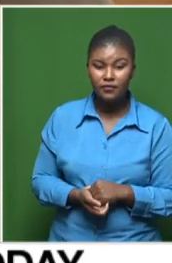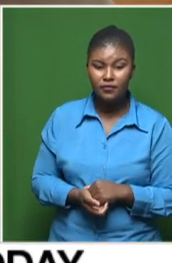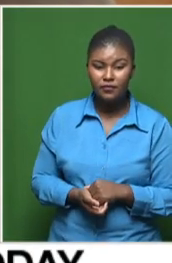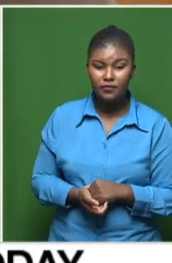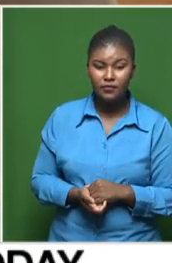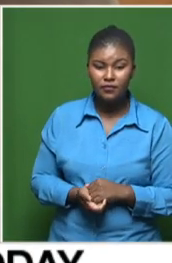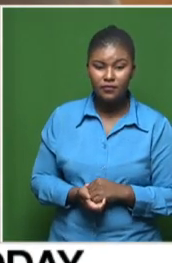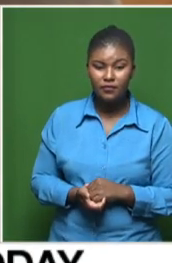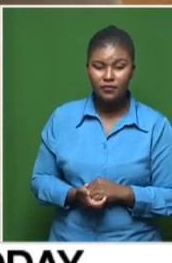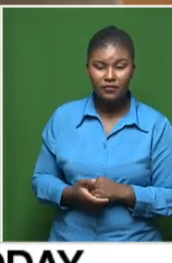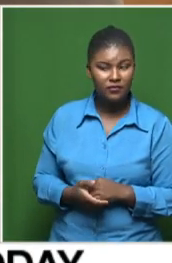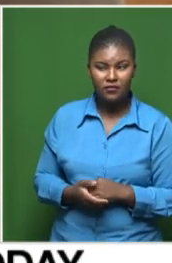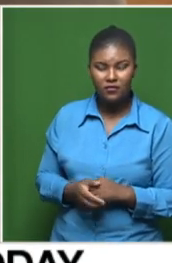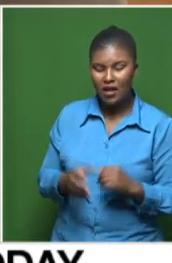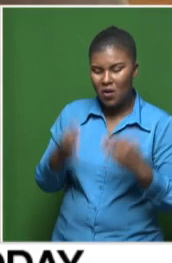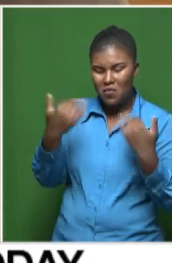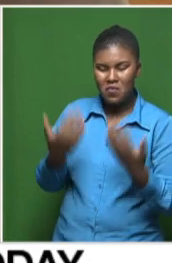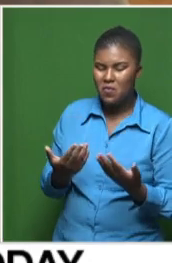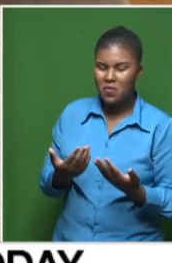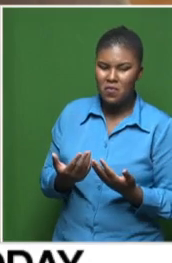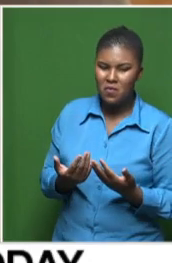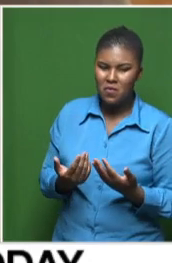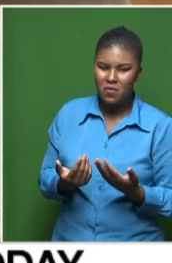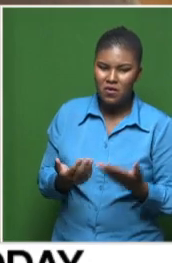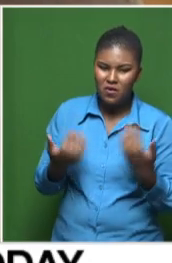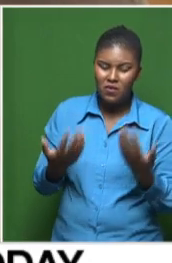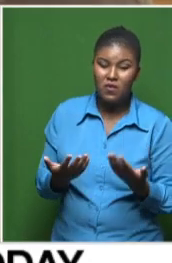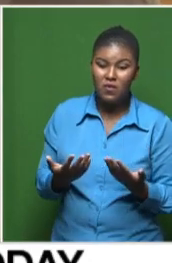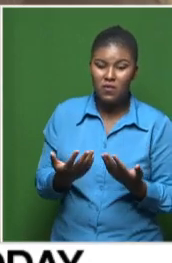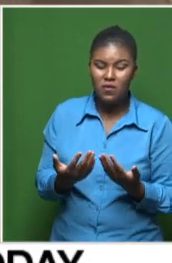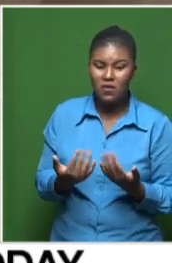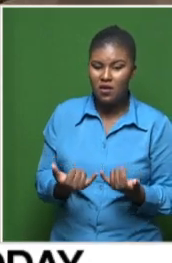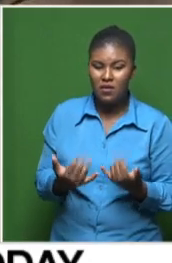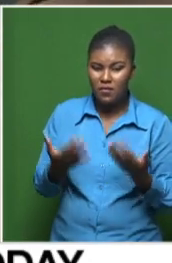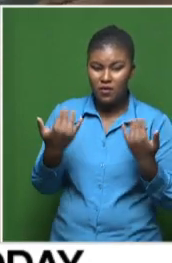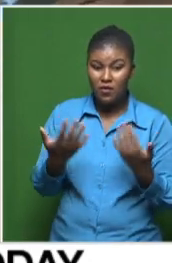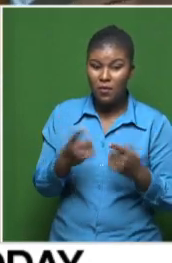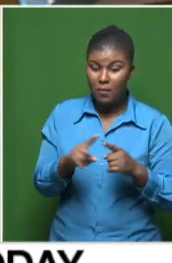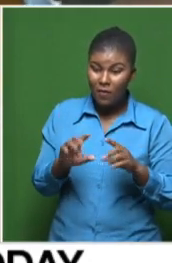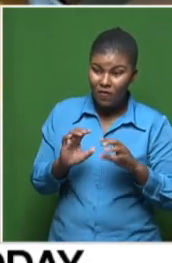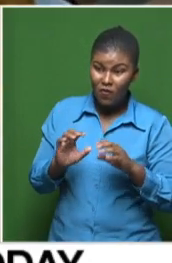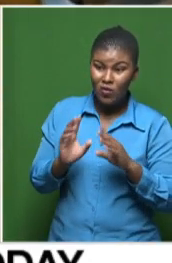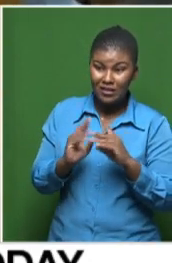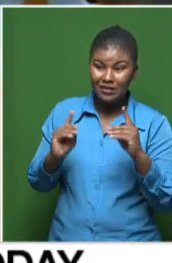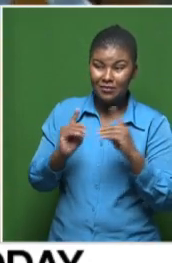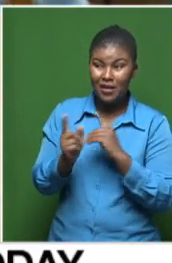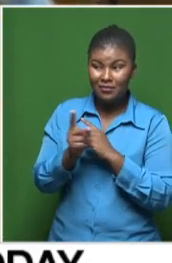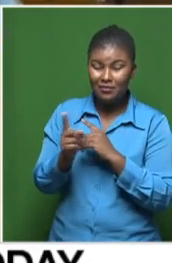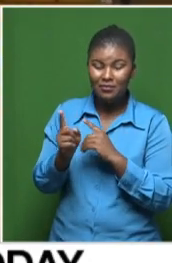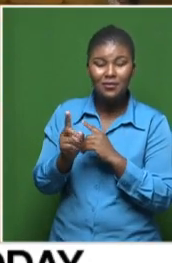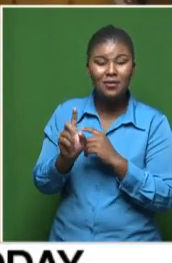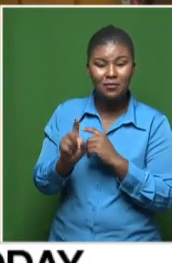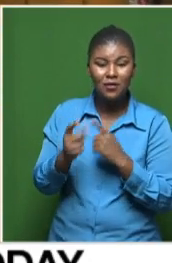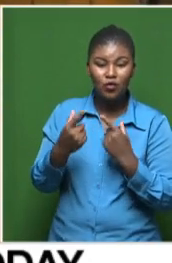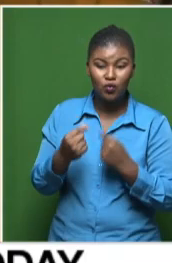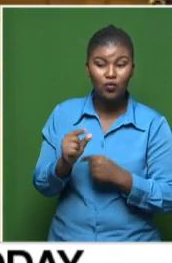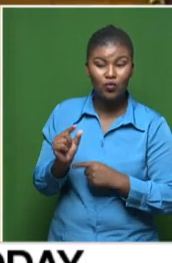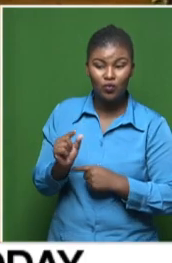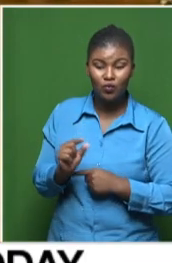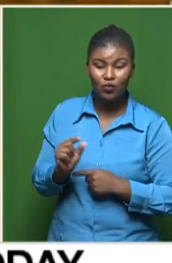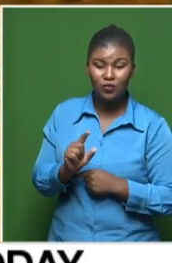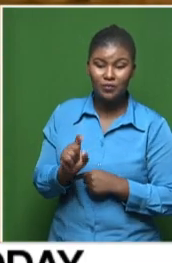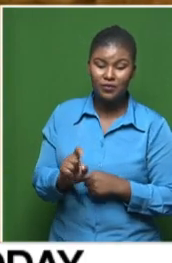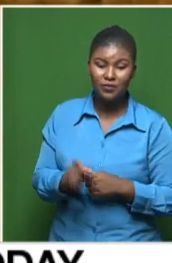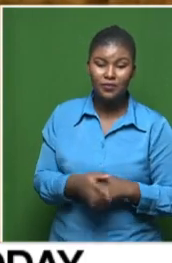I can say no, I don't know at the moment. But these things will force the department to do it as soon as